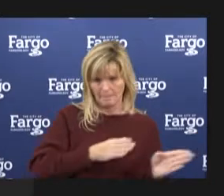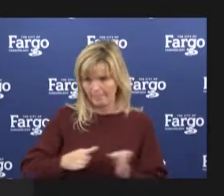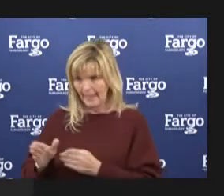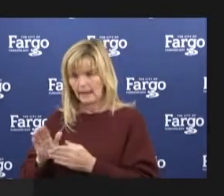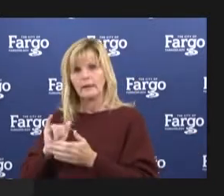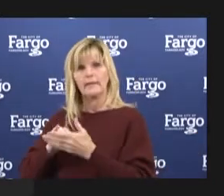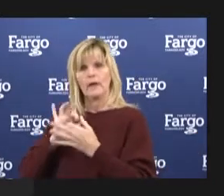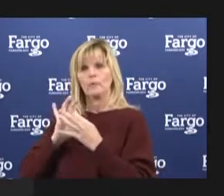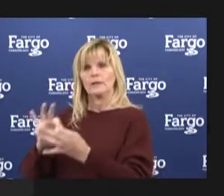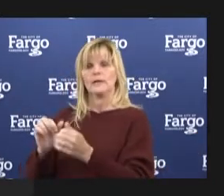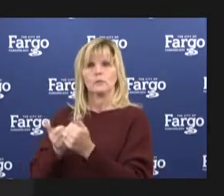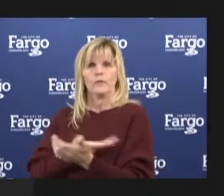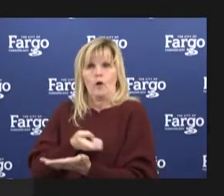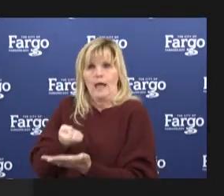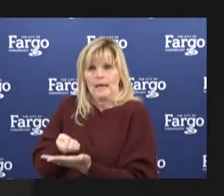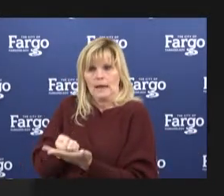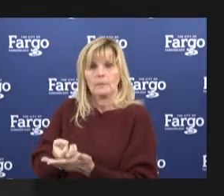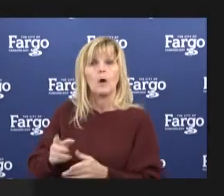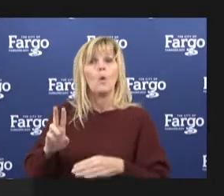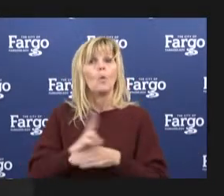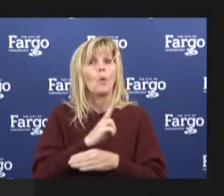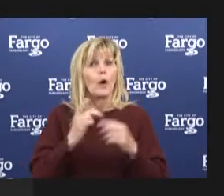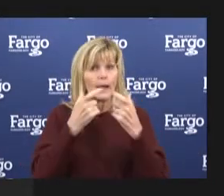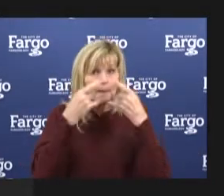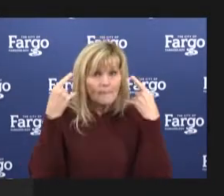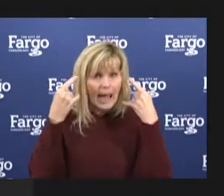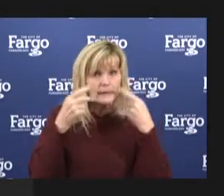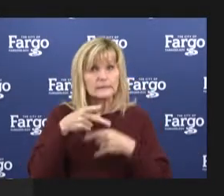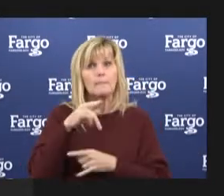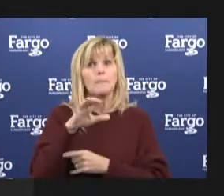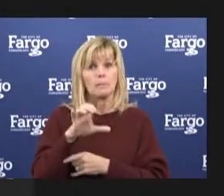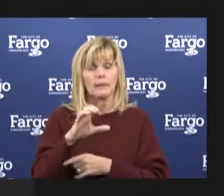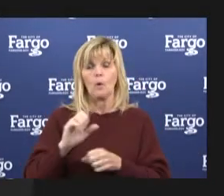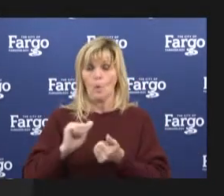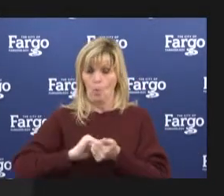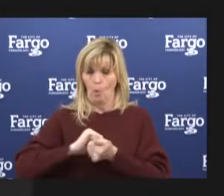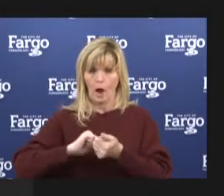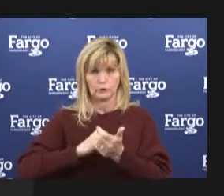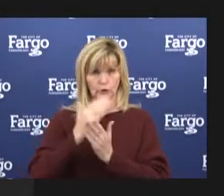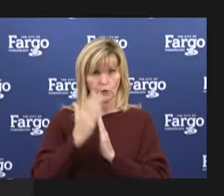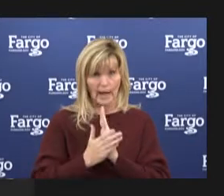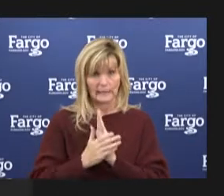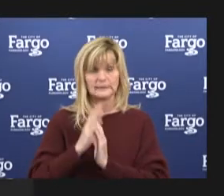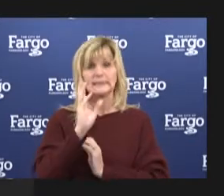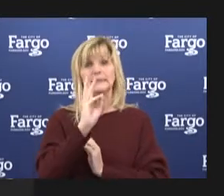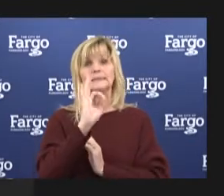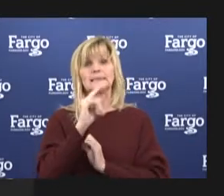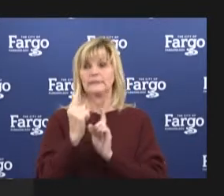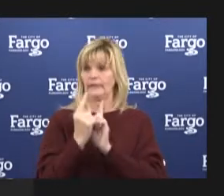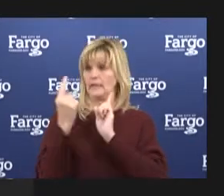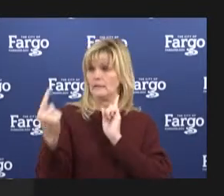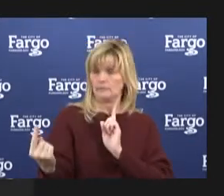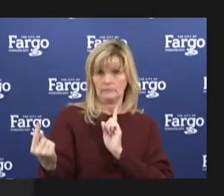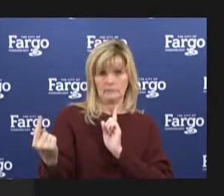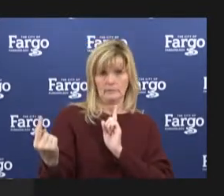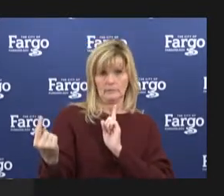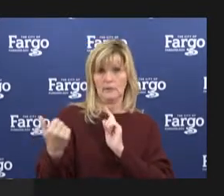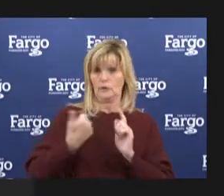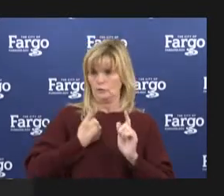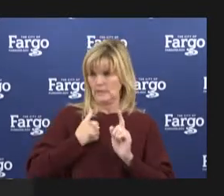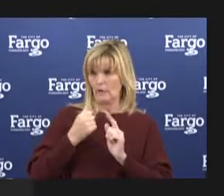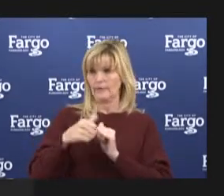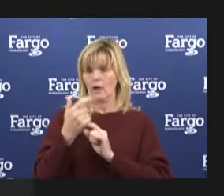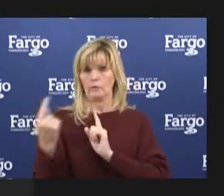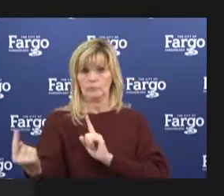economic one. Wearing a mask in public, washing your hands, keeping that 6 feet for social distancing between yourself and